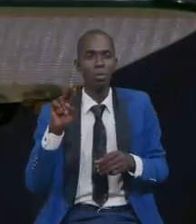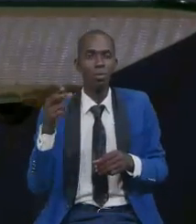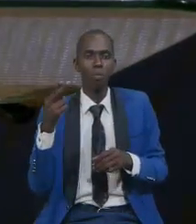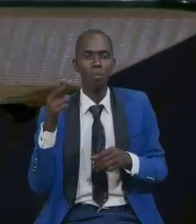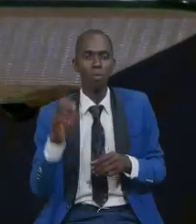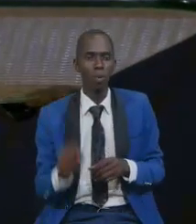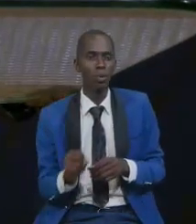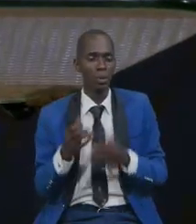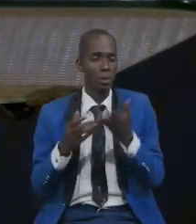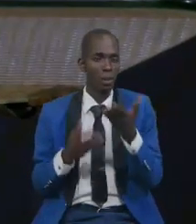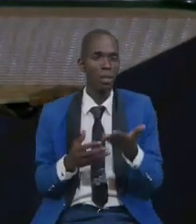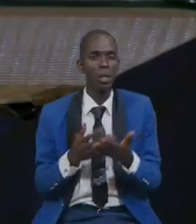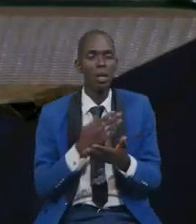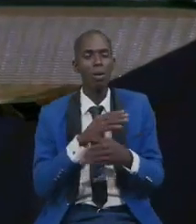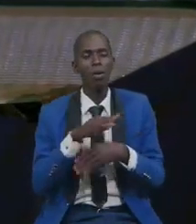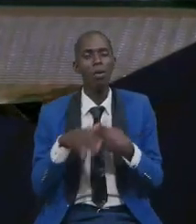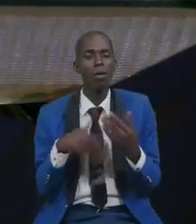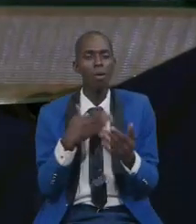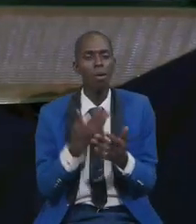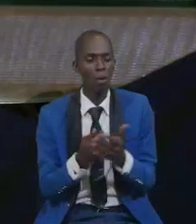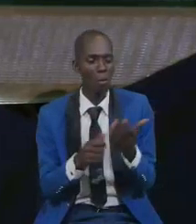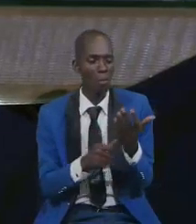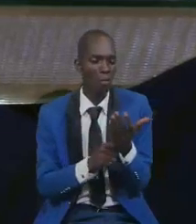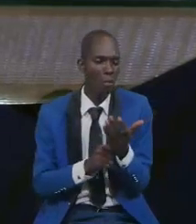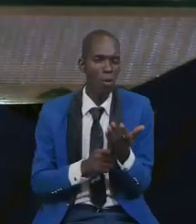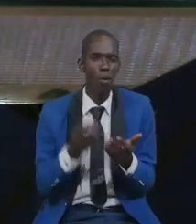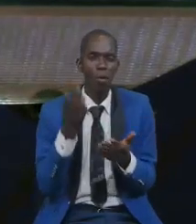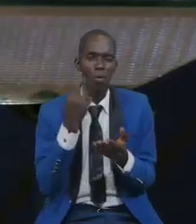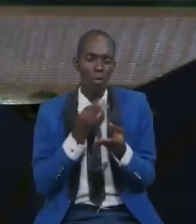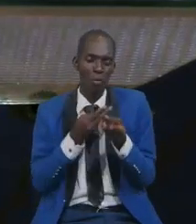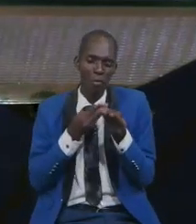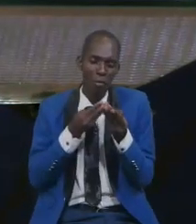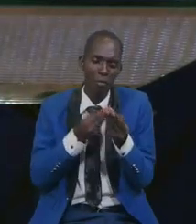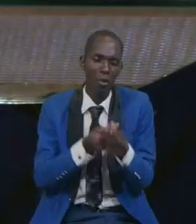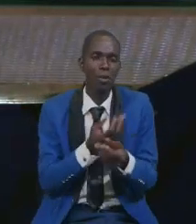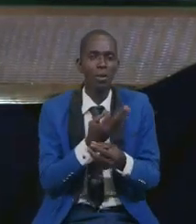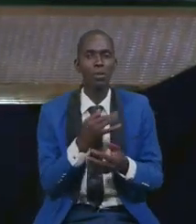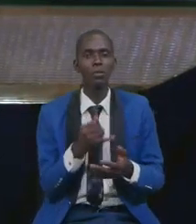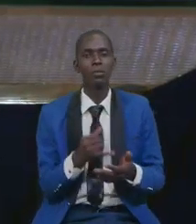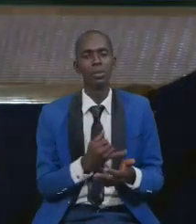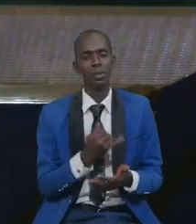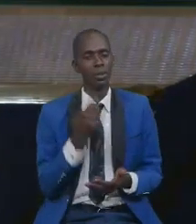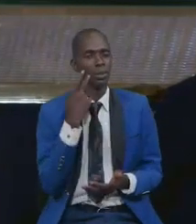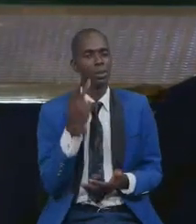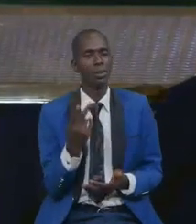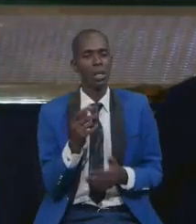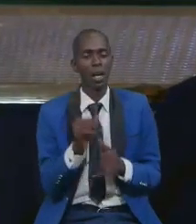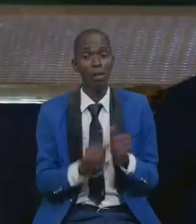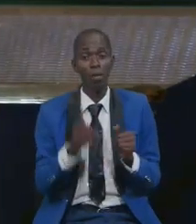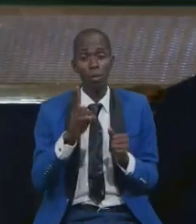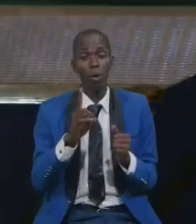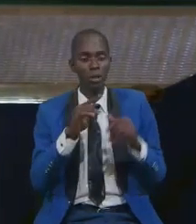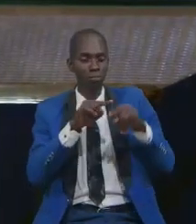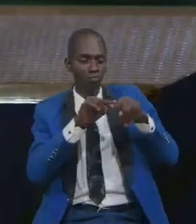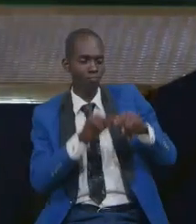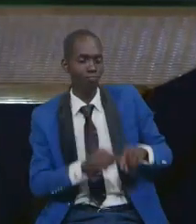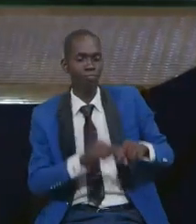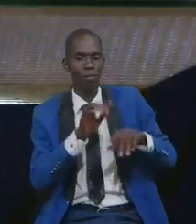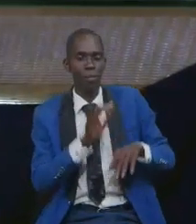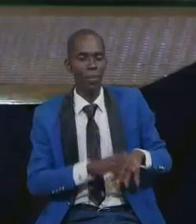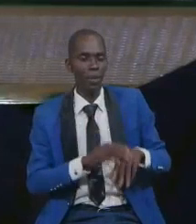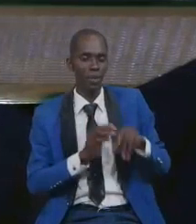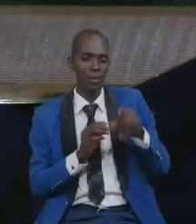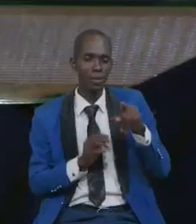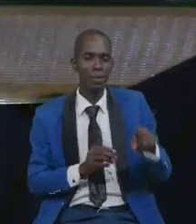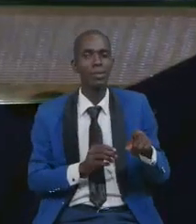and all flesh was fed of it. You know, everybody depended on him, and you know,